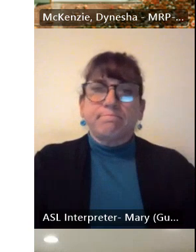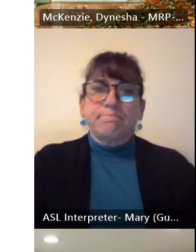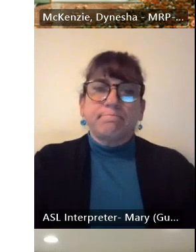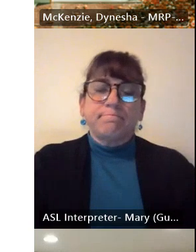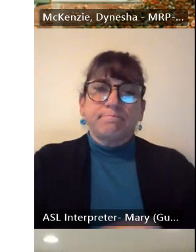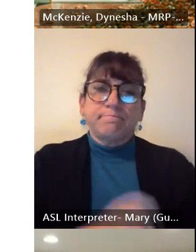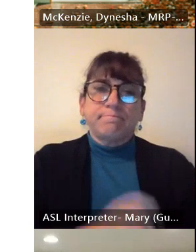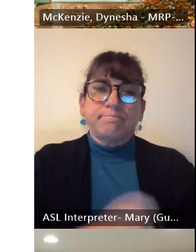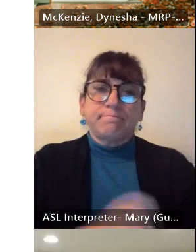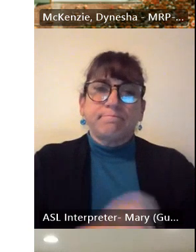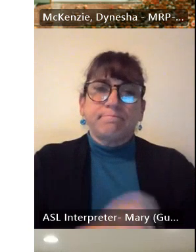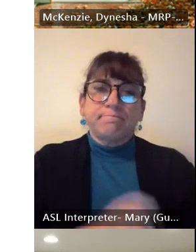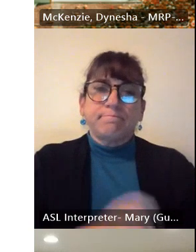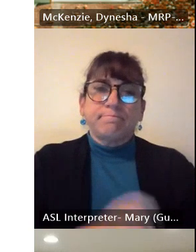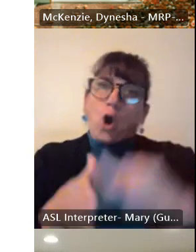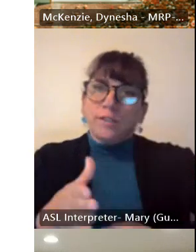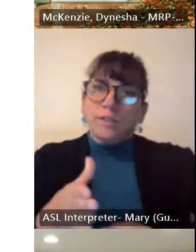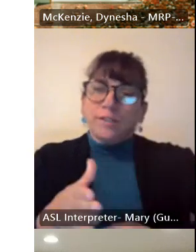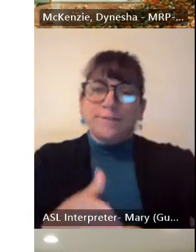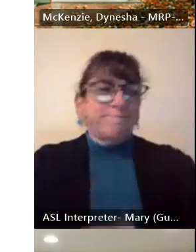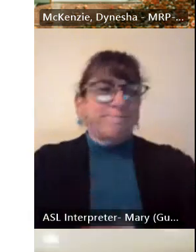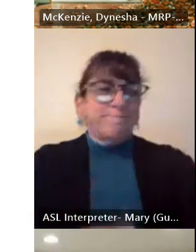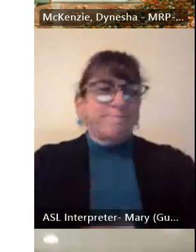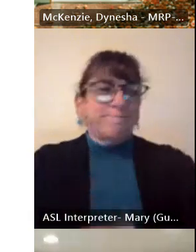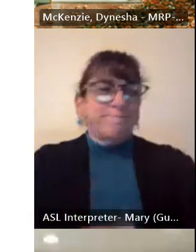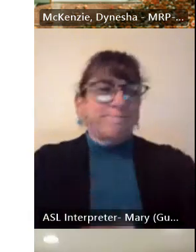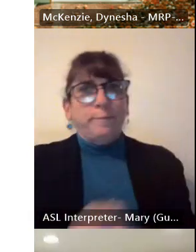Change in cost. No.